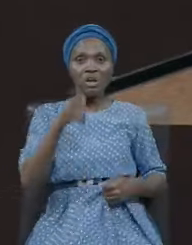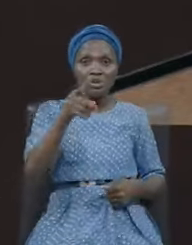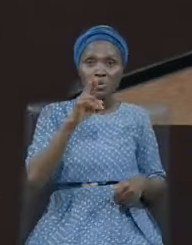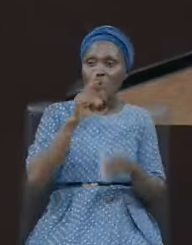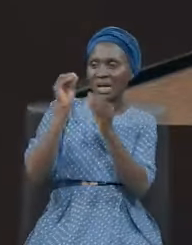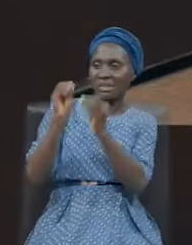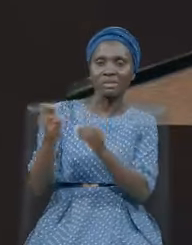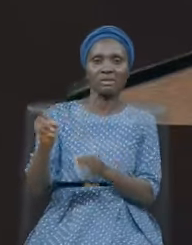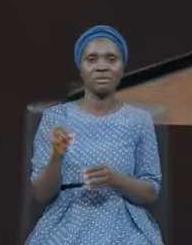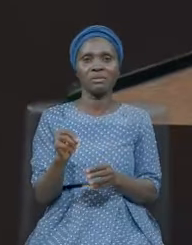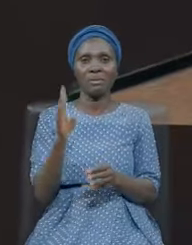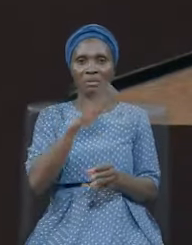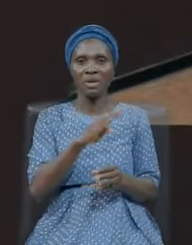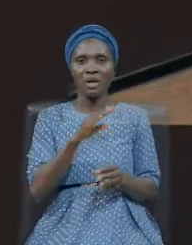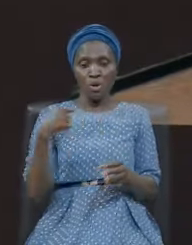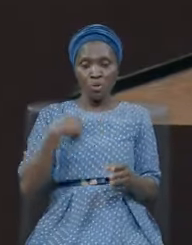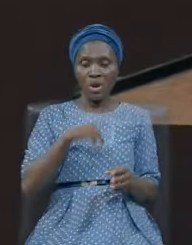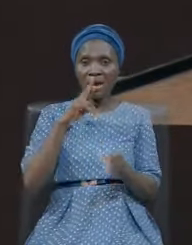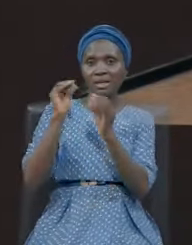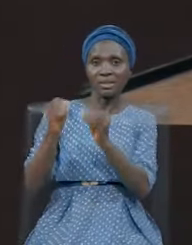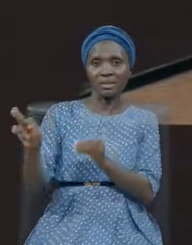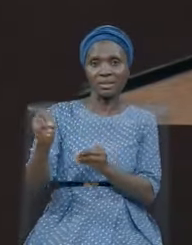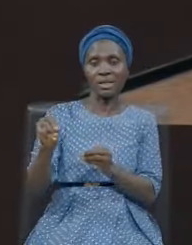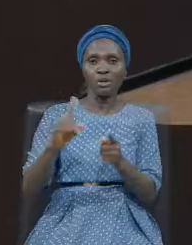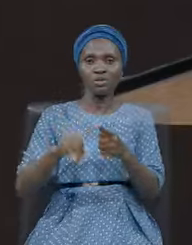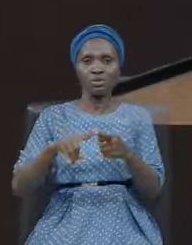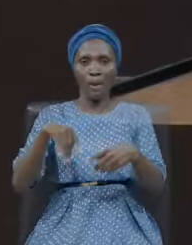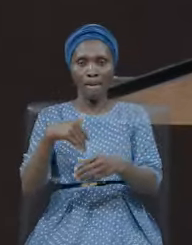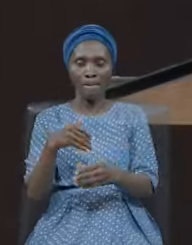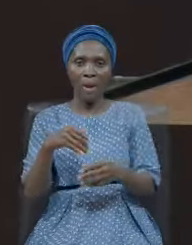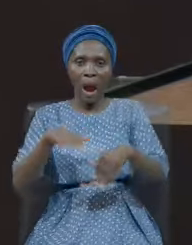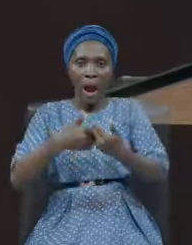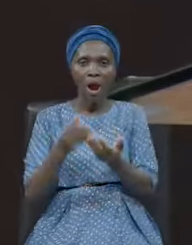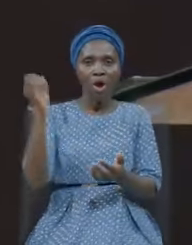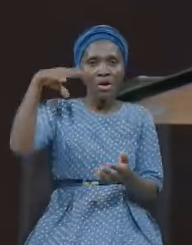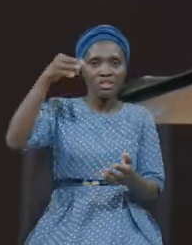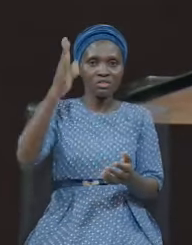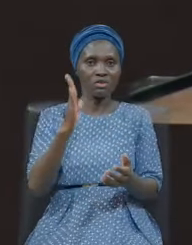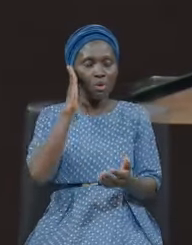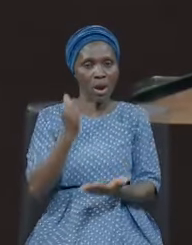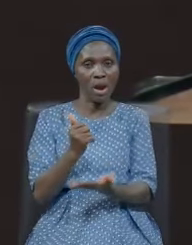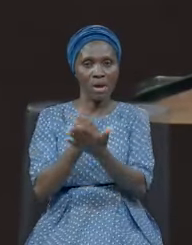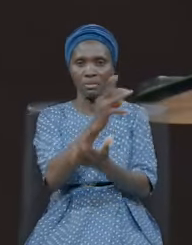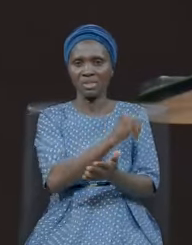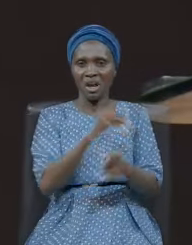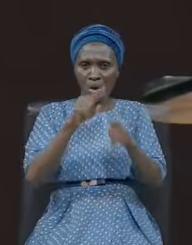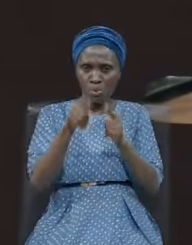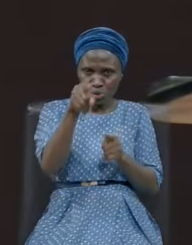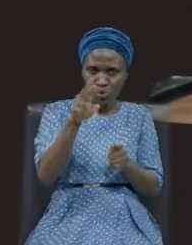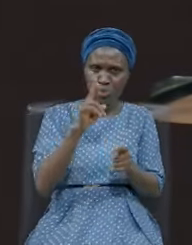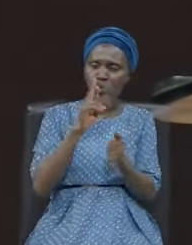will make them righteous. And you are influencing them by your fleshly